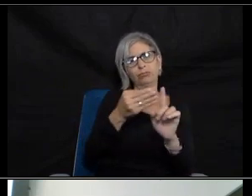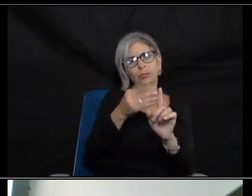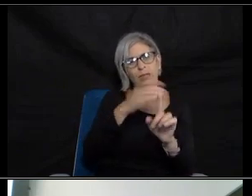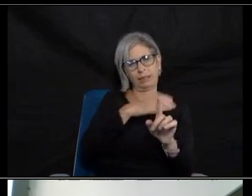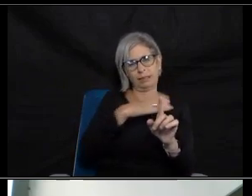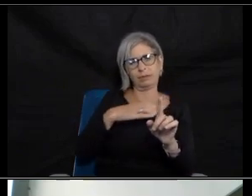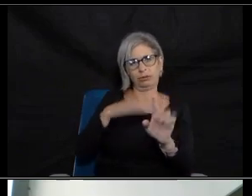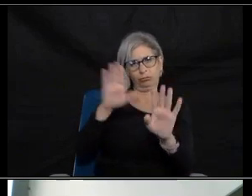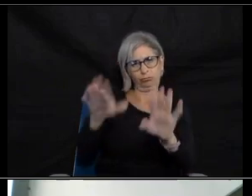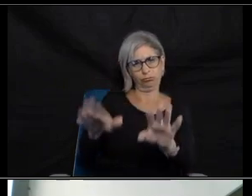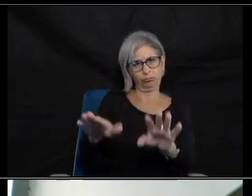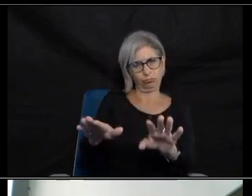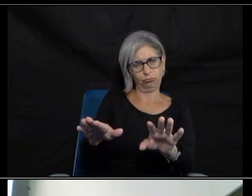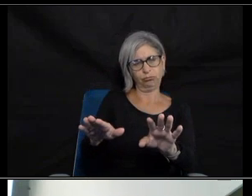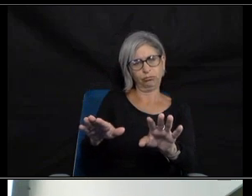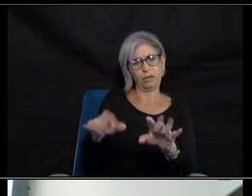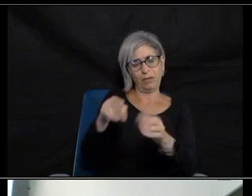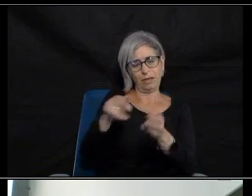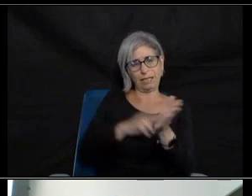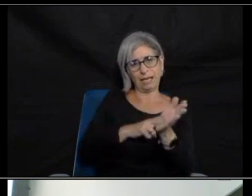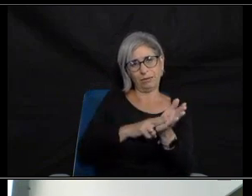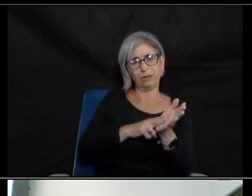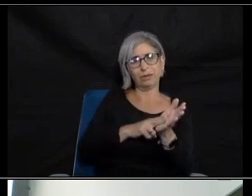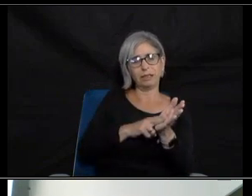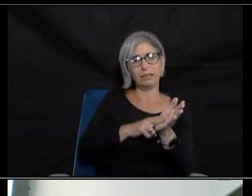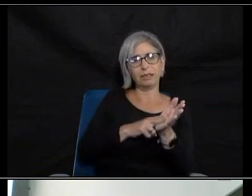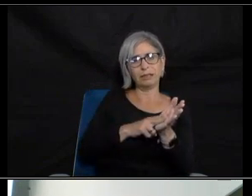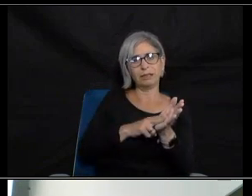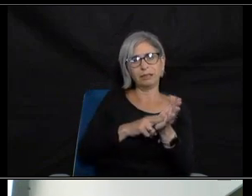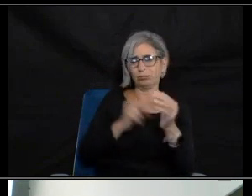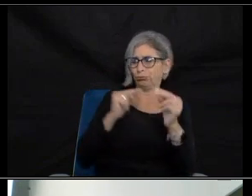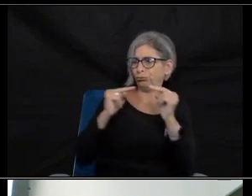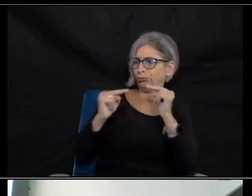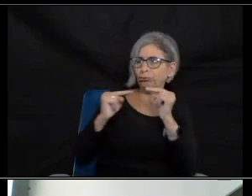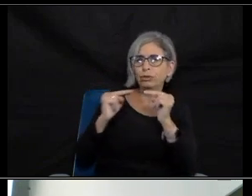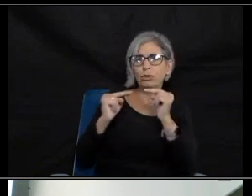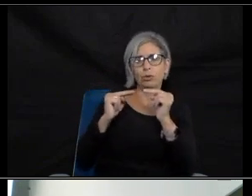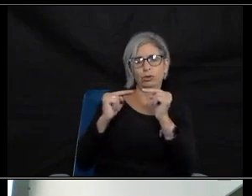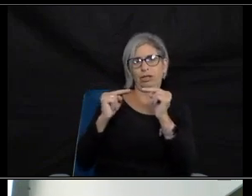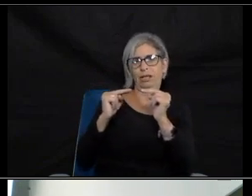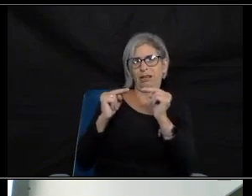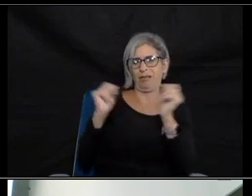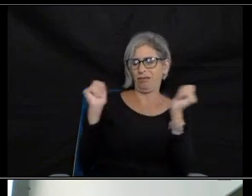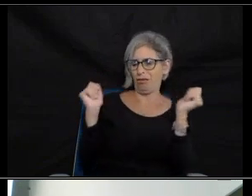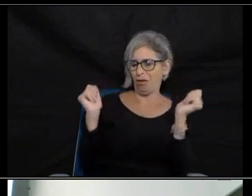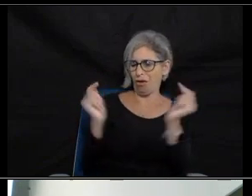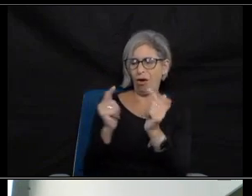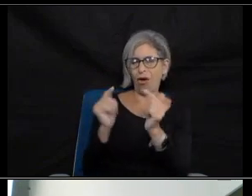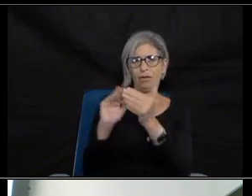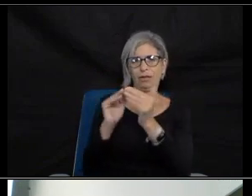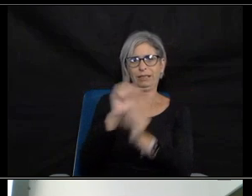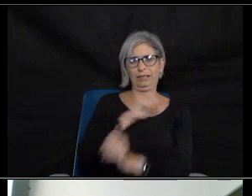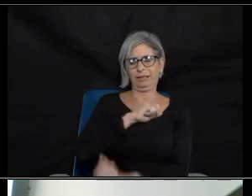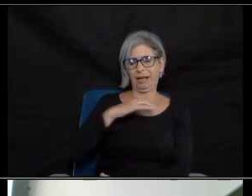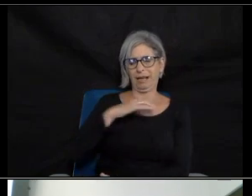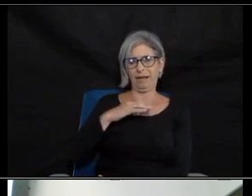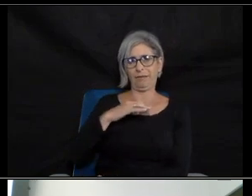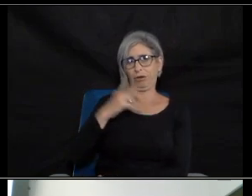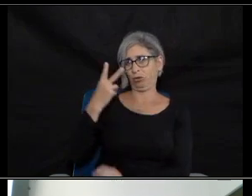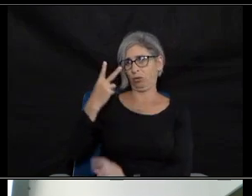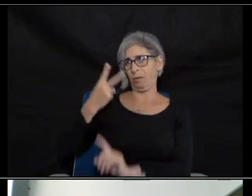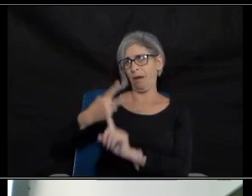commission that this contract was negotiated with everyone on the city staff for a period of